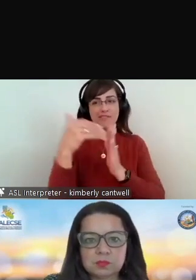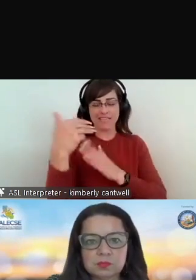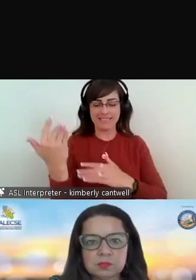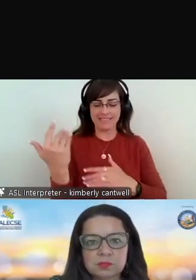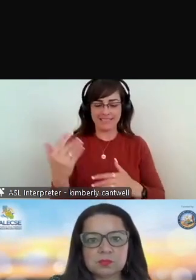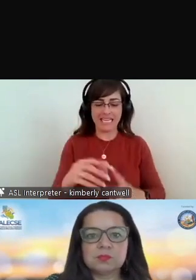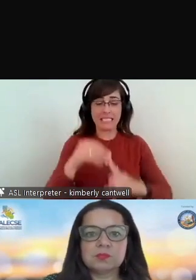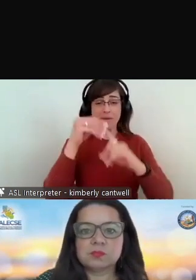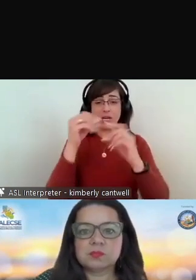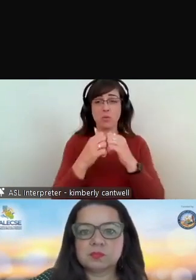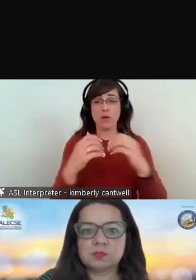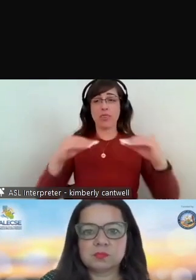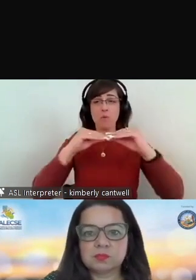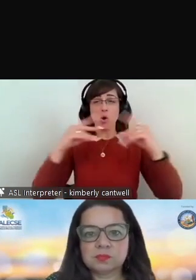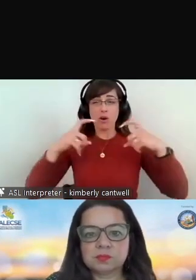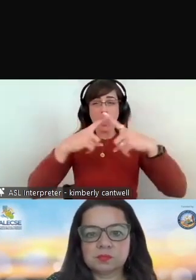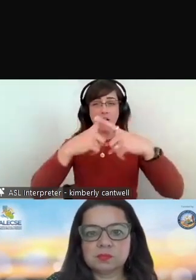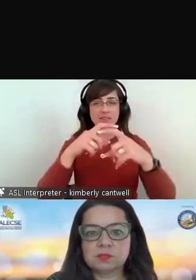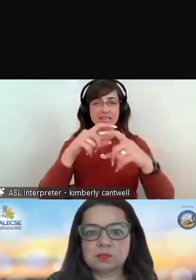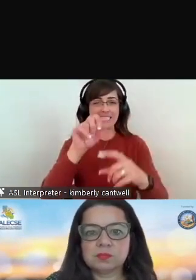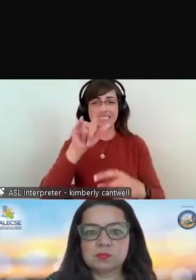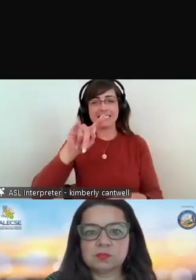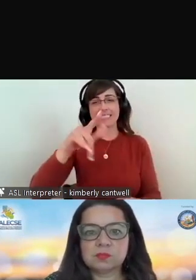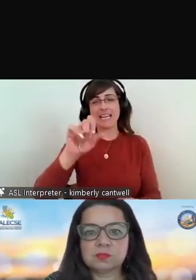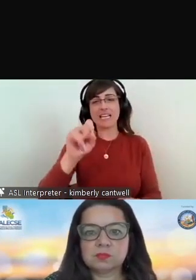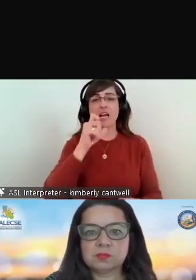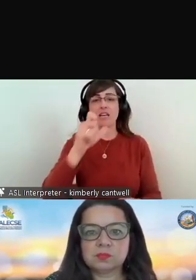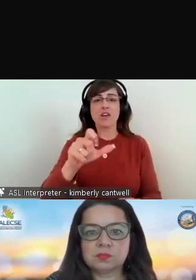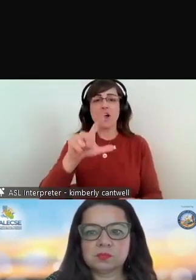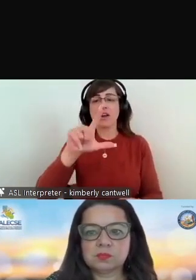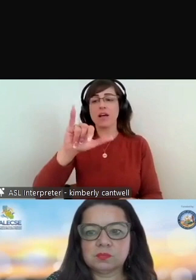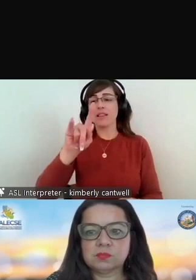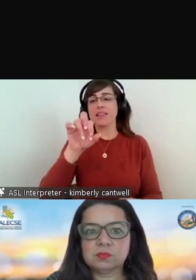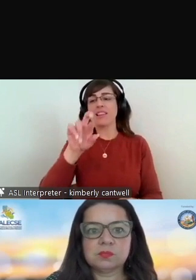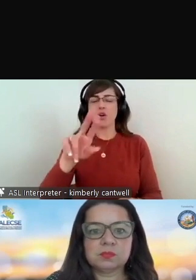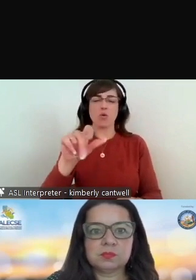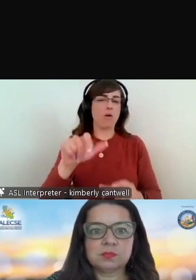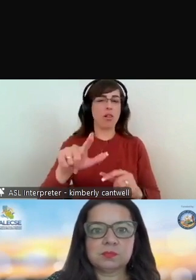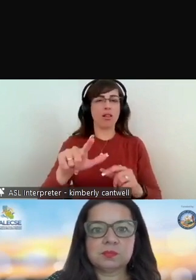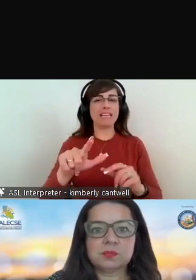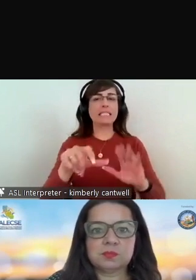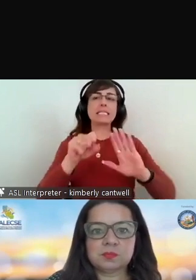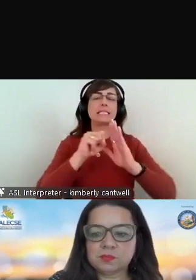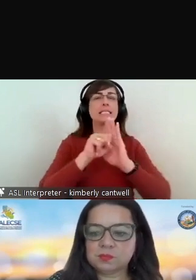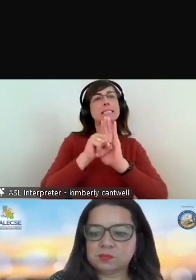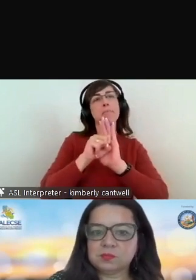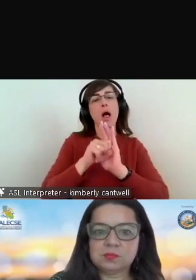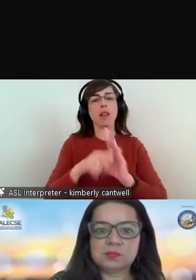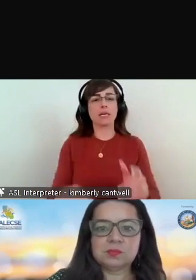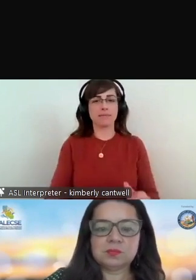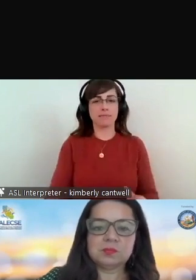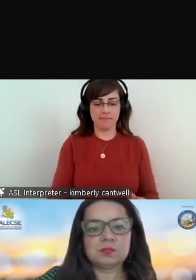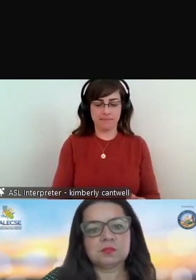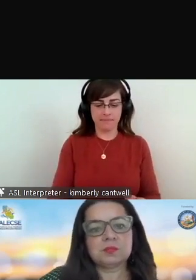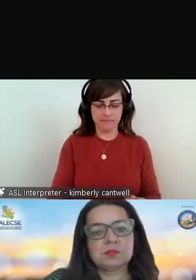oftentimes, especially in the more complex stages, it's non-literal and symbolic. Let me change the slide.